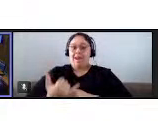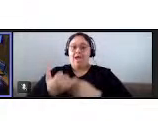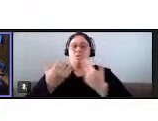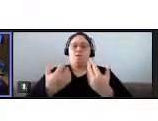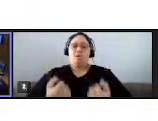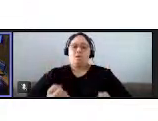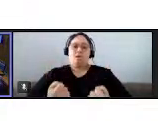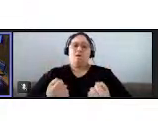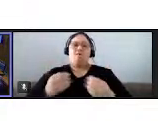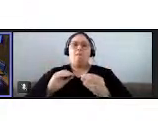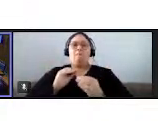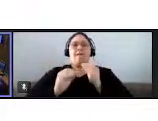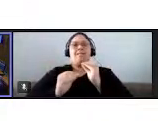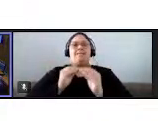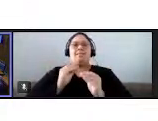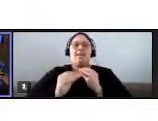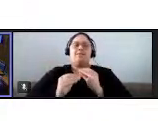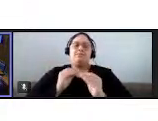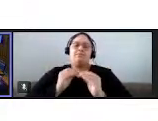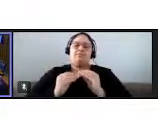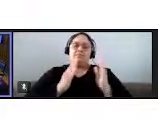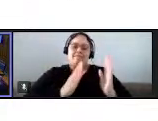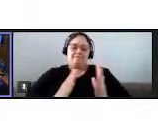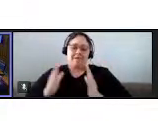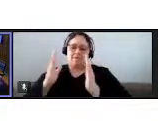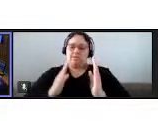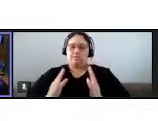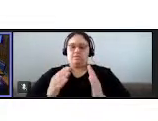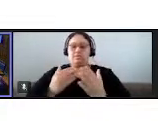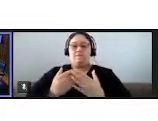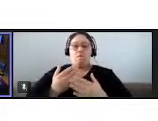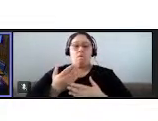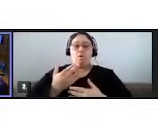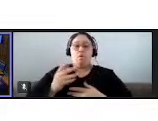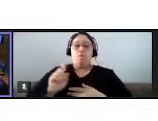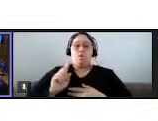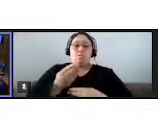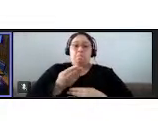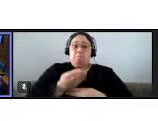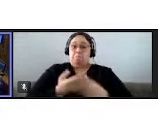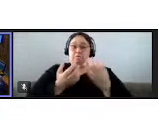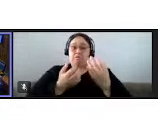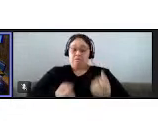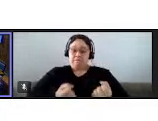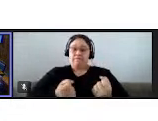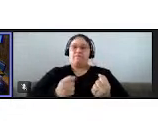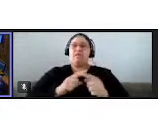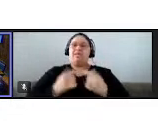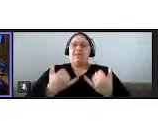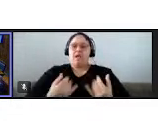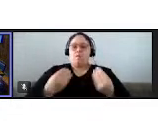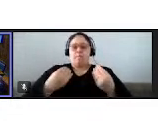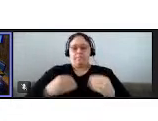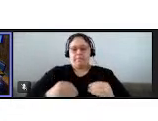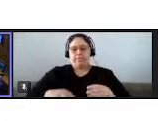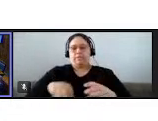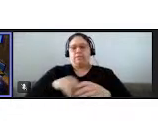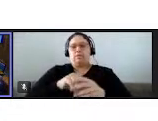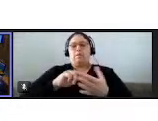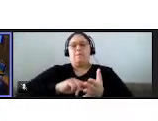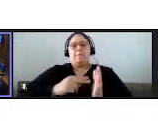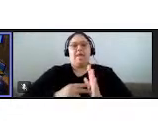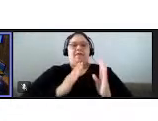a maintenance phase in terms of the existing, and they are currently in the planning phase of